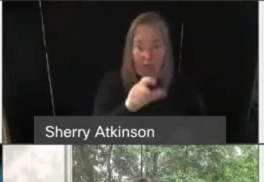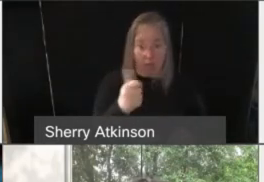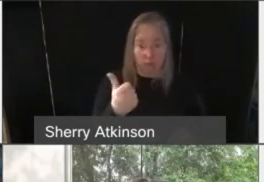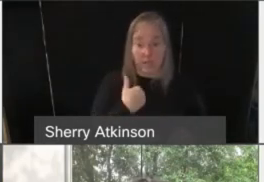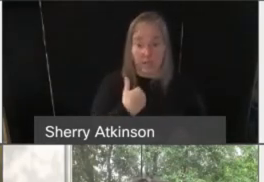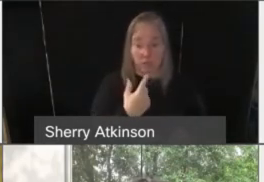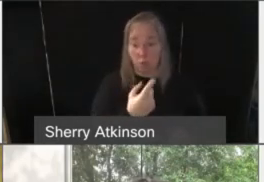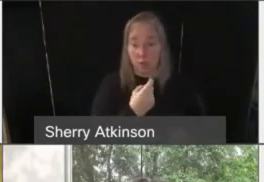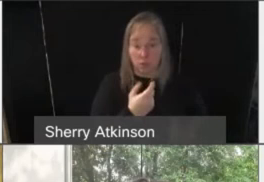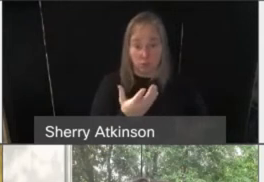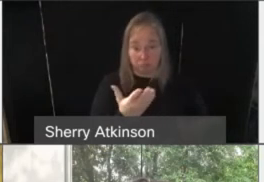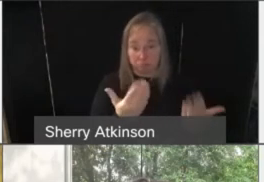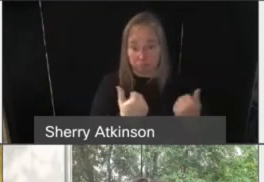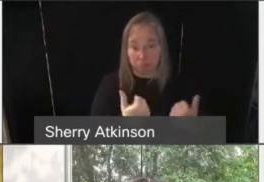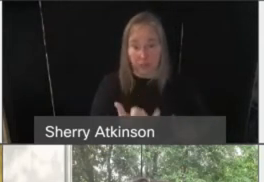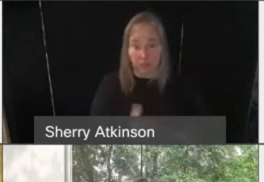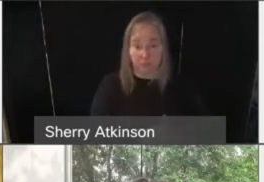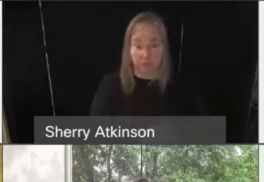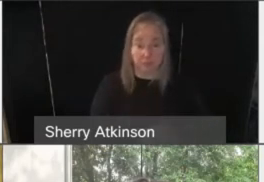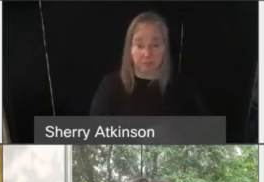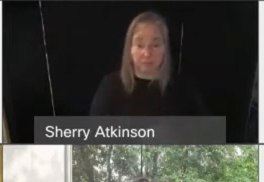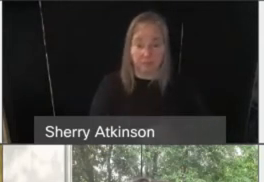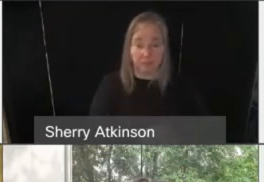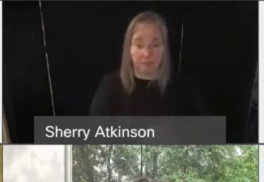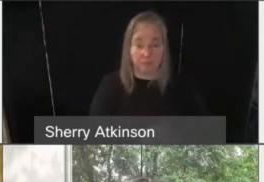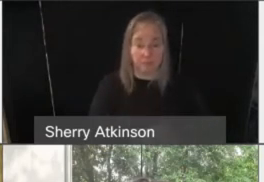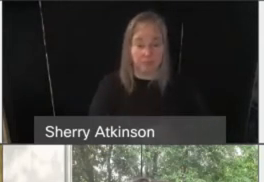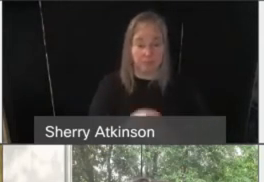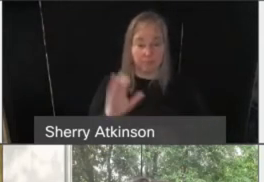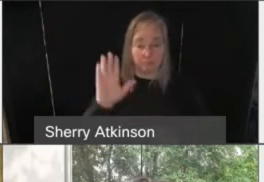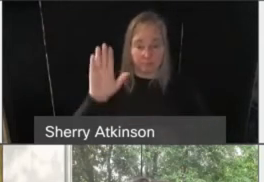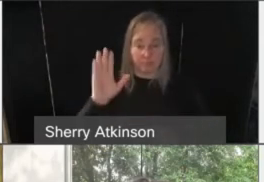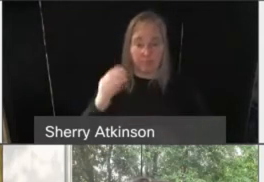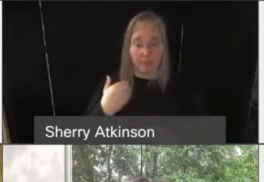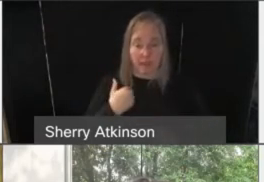quickly. Dr. Sun, I have a question. It's Chen.